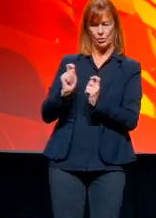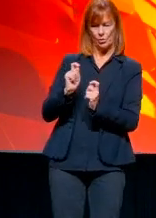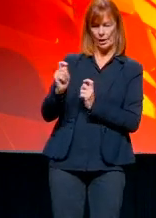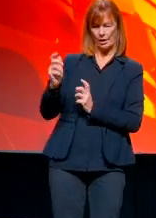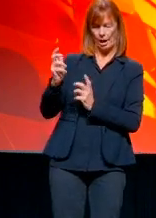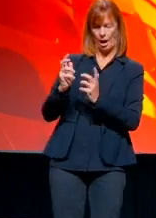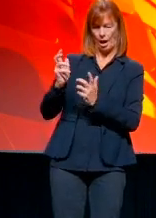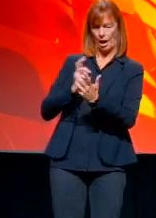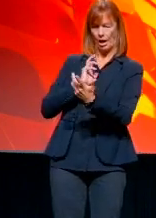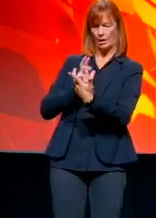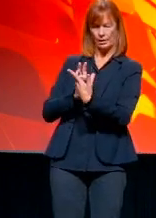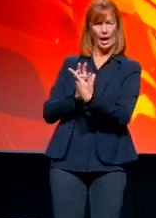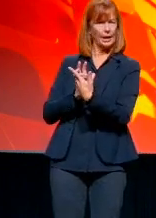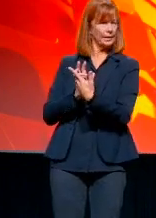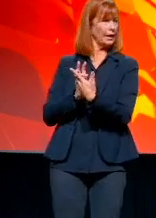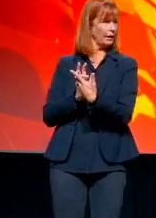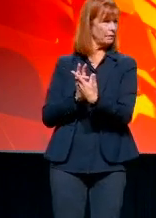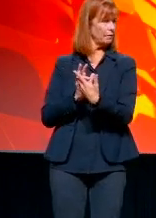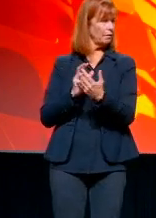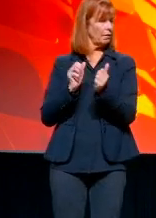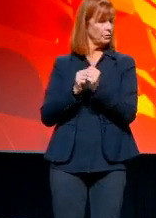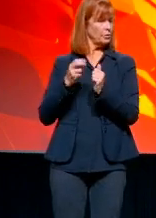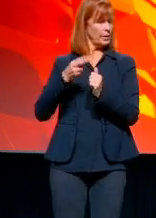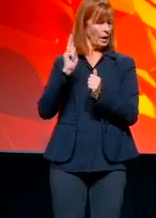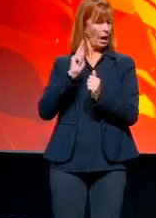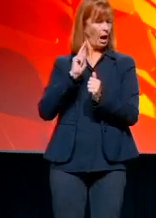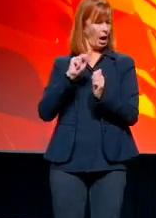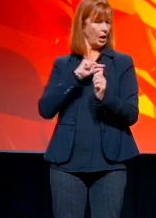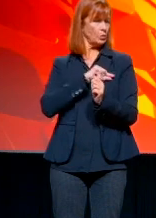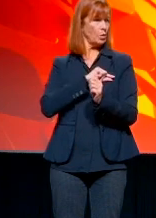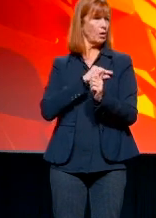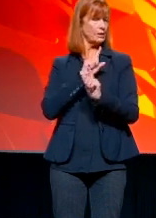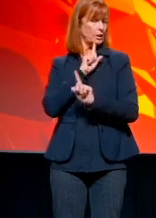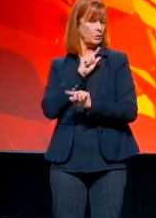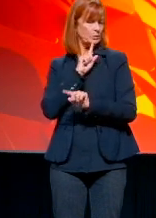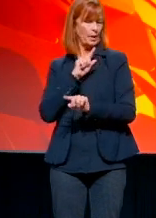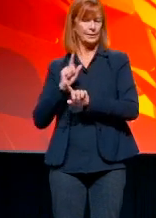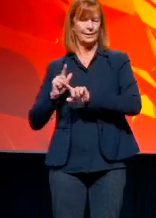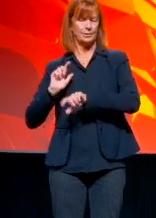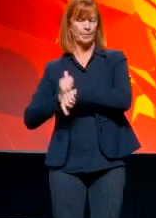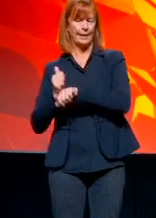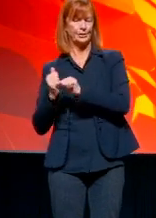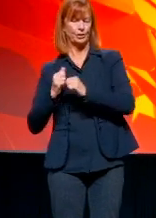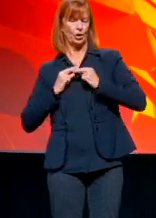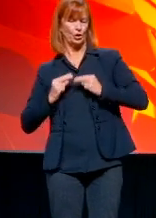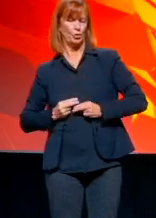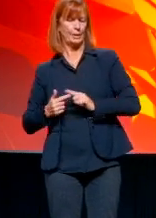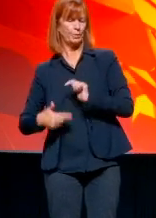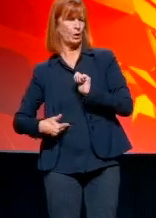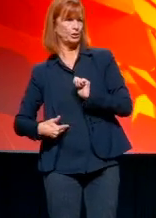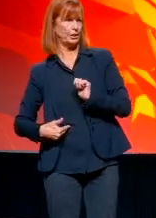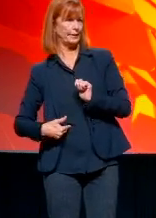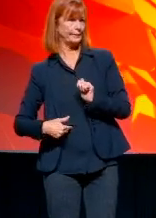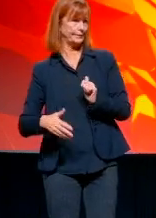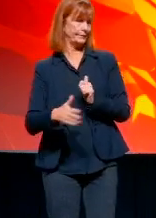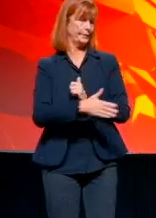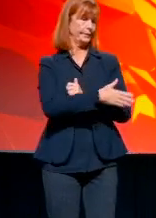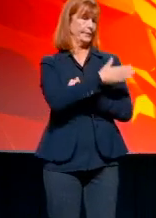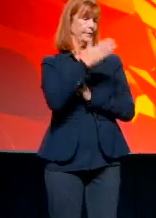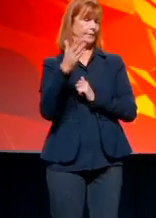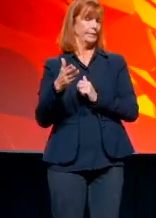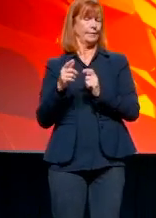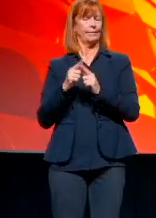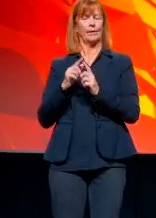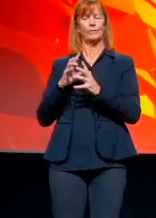to generate like so high-quality responses like based on human questions. And after that, there's a last step called RLHF,